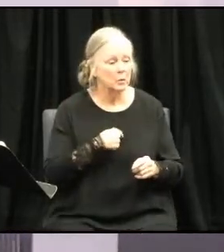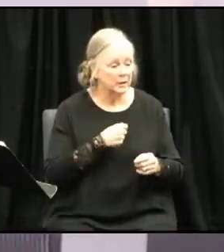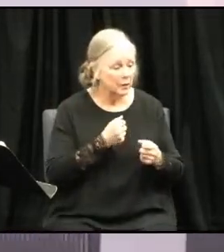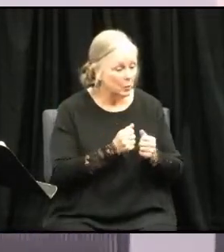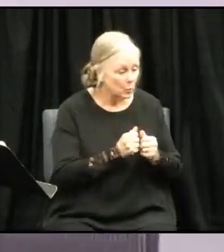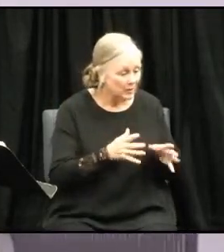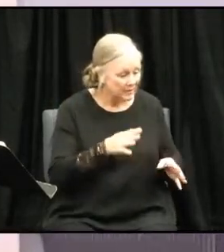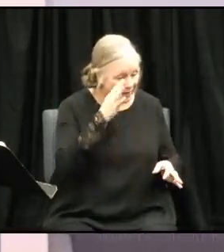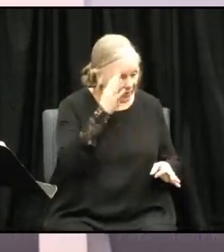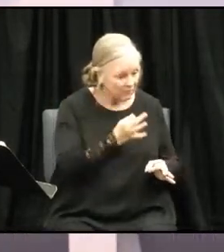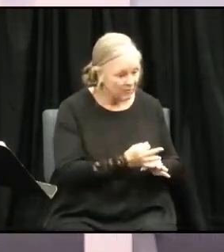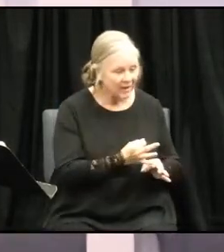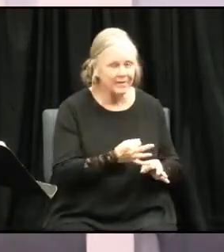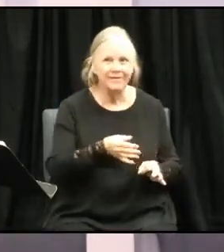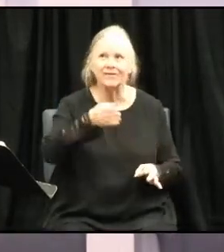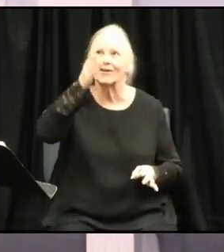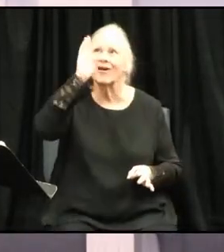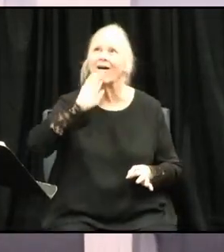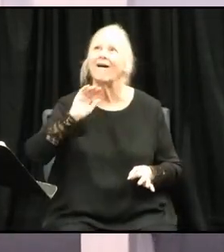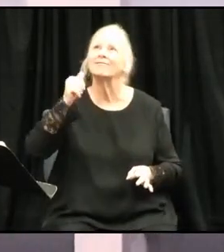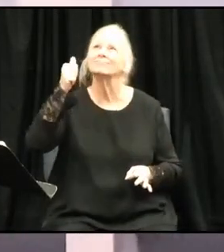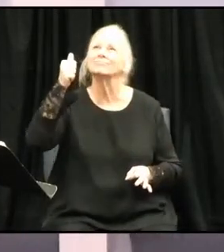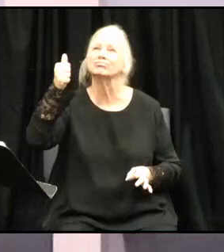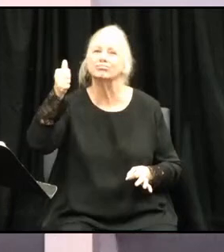God is faithful.